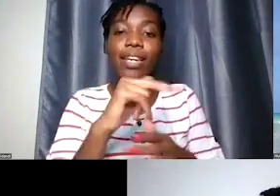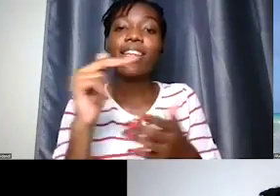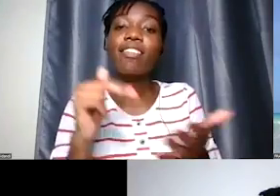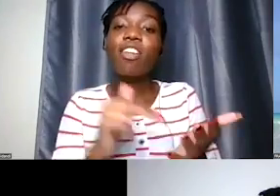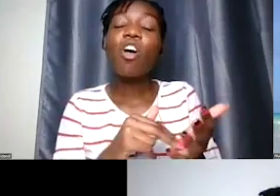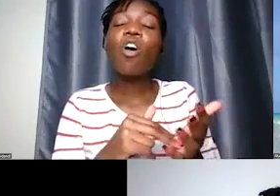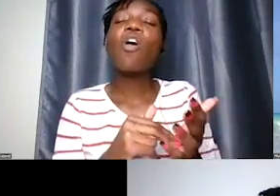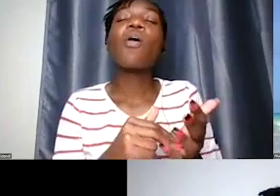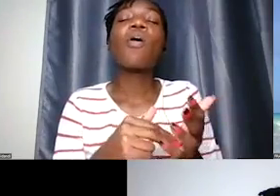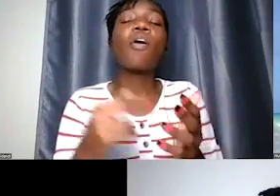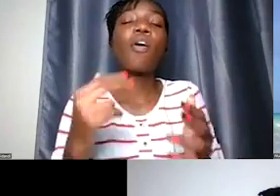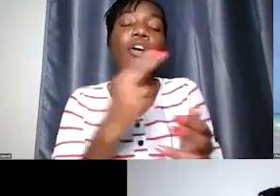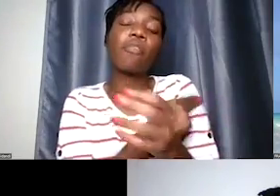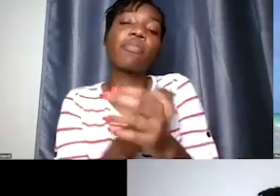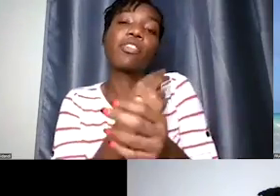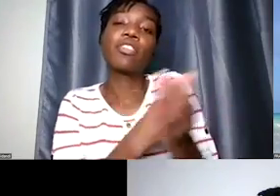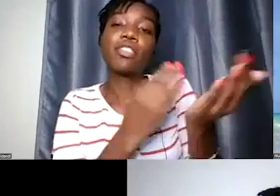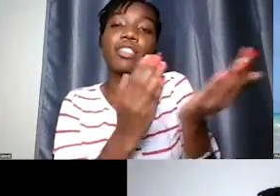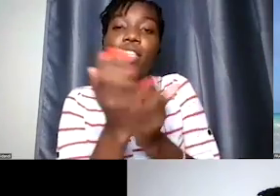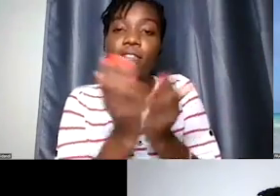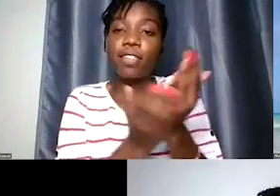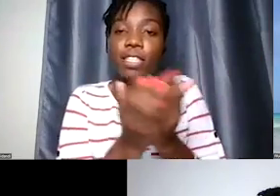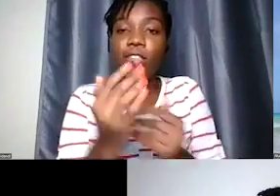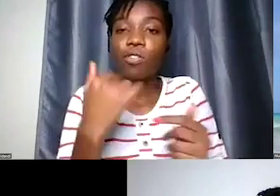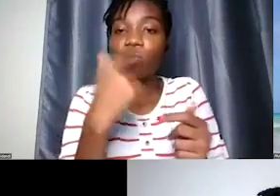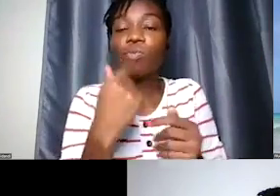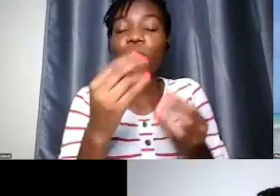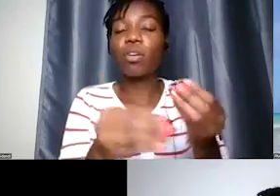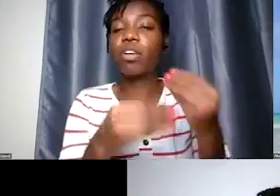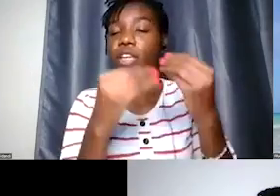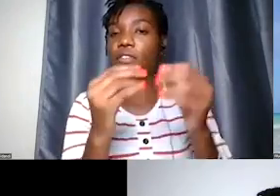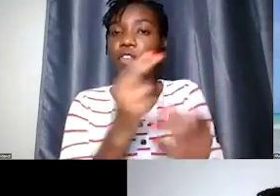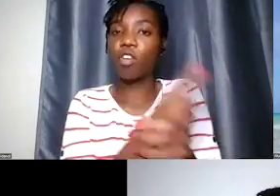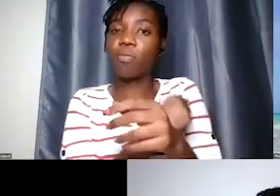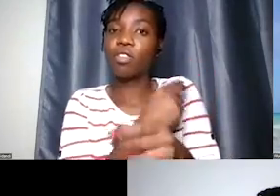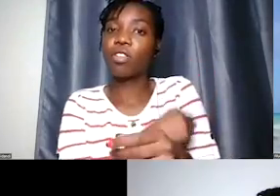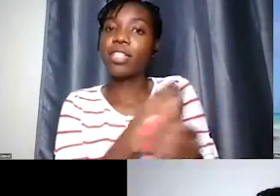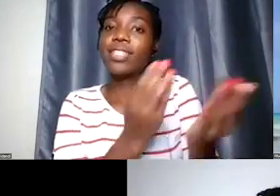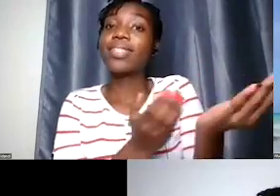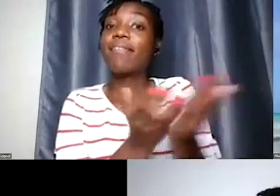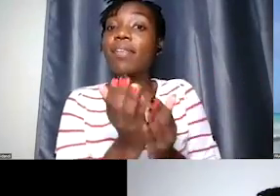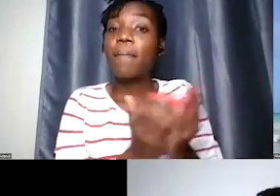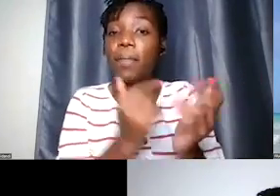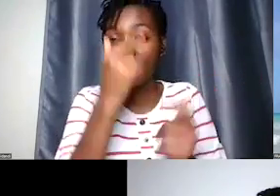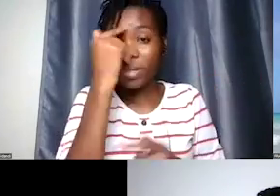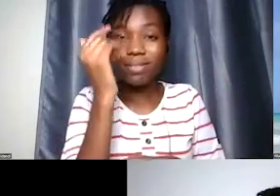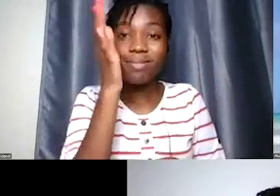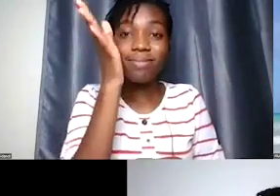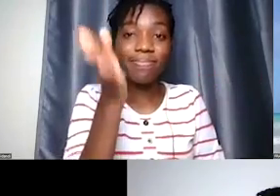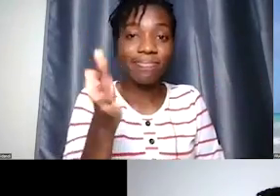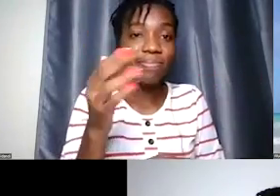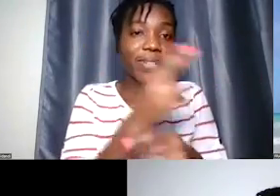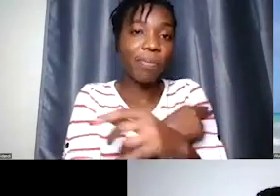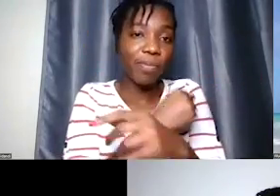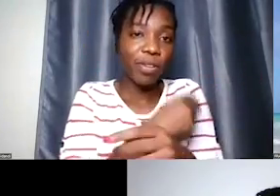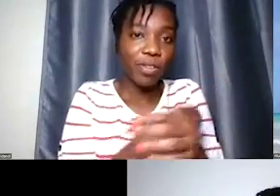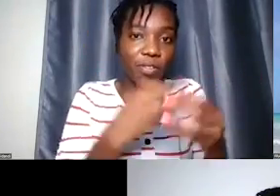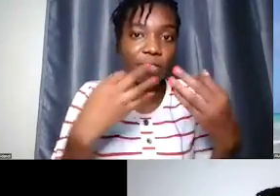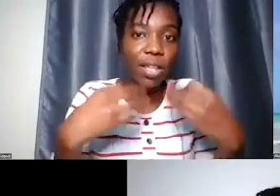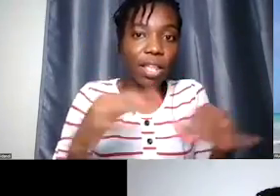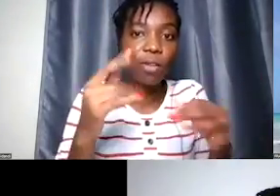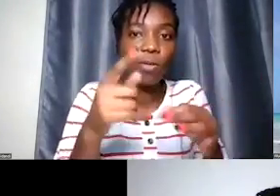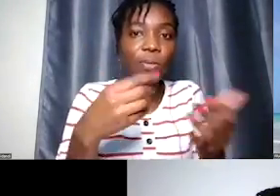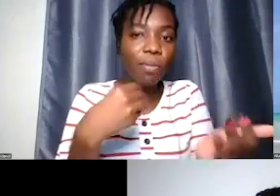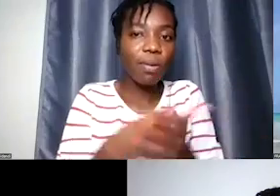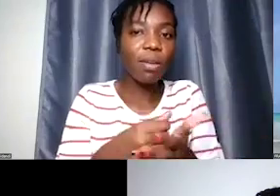Services, who provide the hospital services, because here the hospitals are free. The only thing you pay is prescription, and